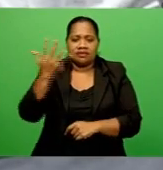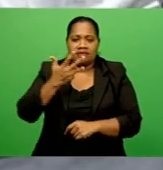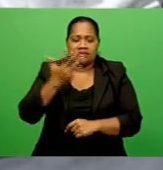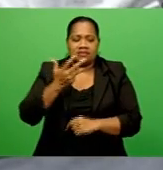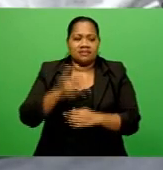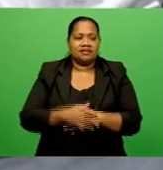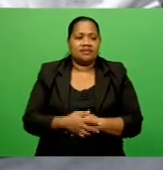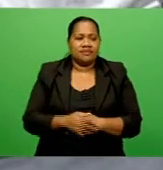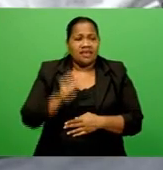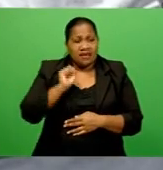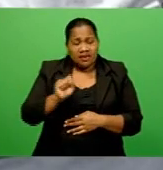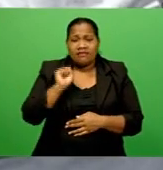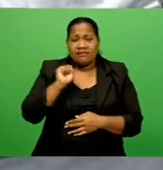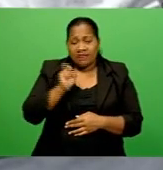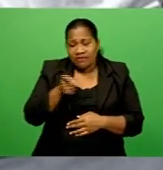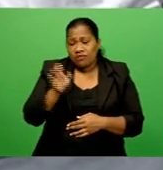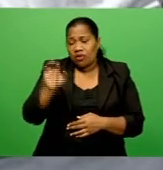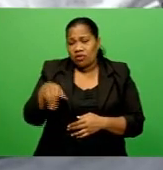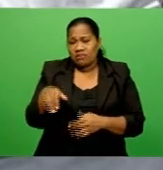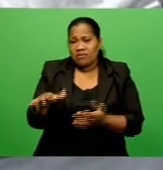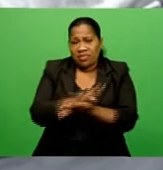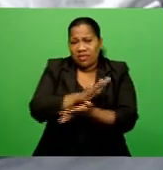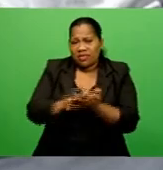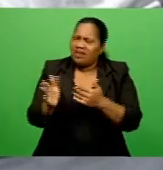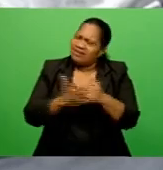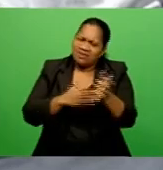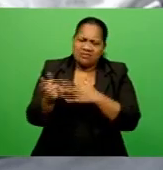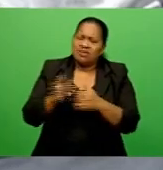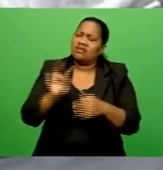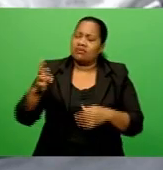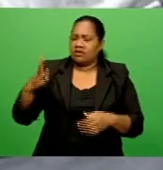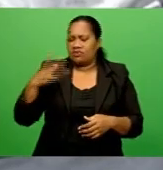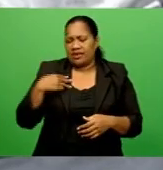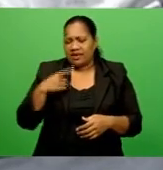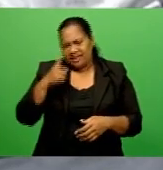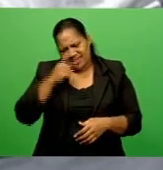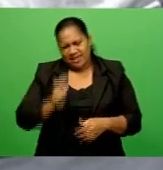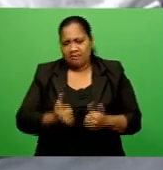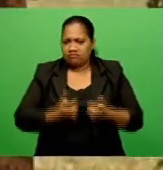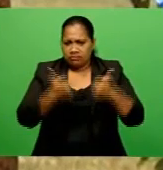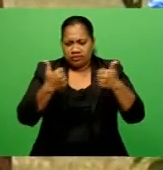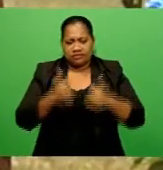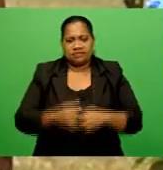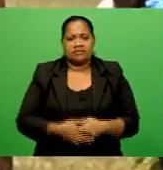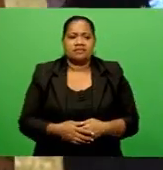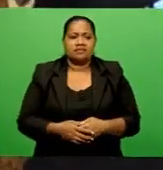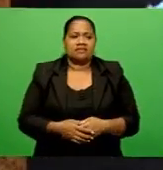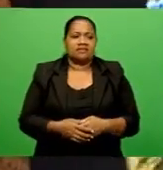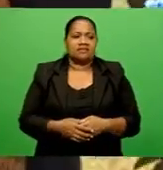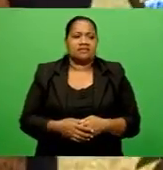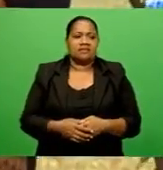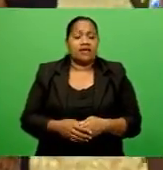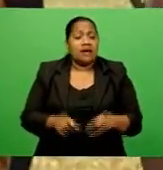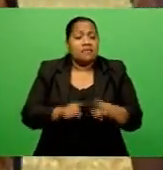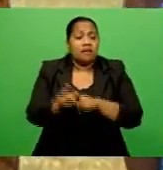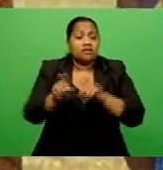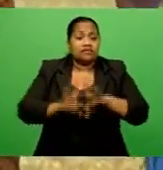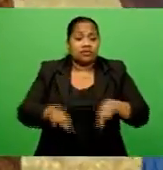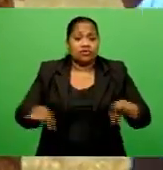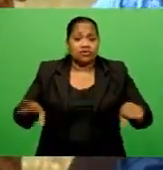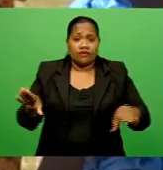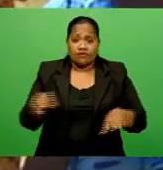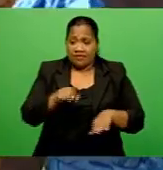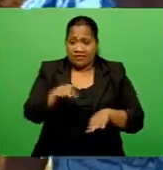If their homes have been affected, whatever they can wear will be fine, as long as they get to school. Most of the children from